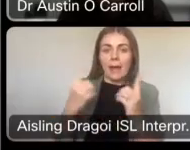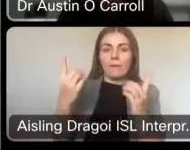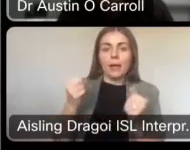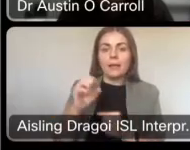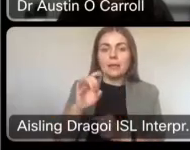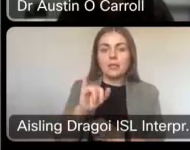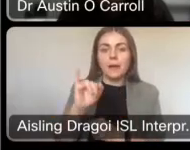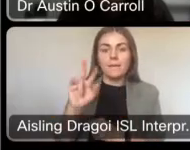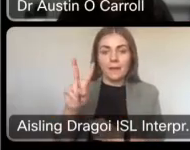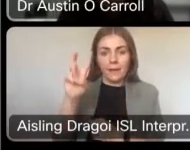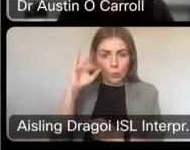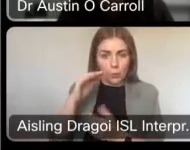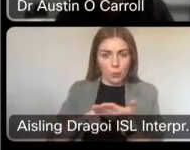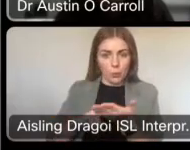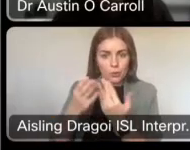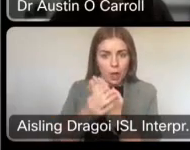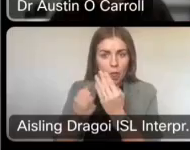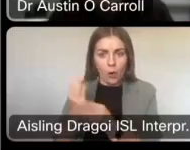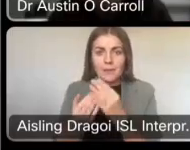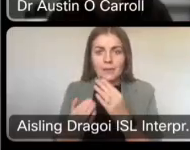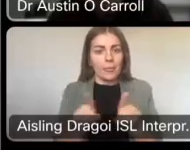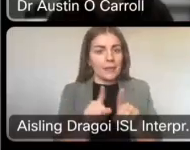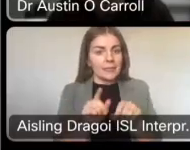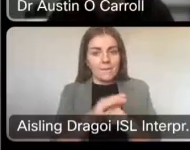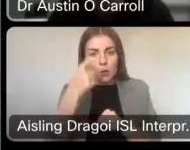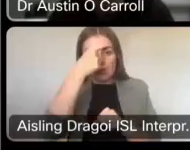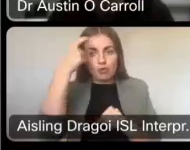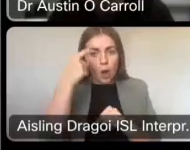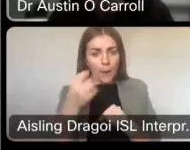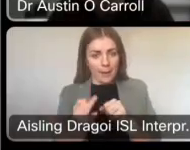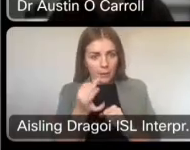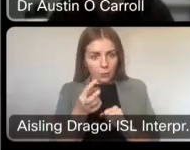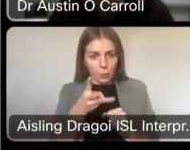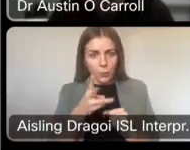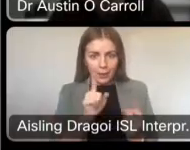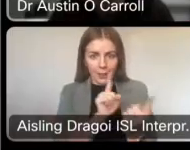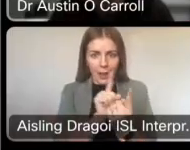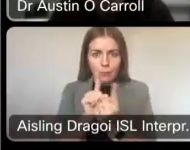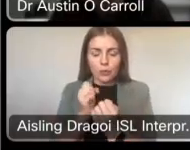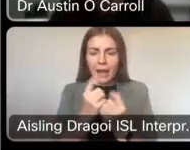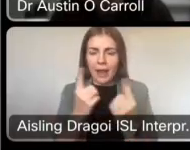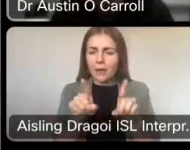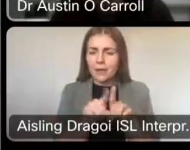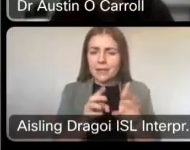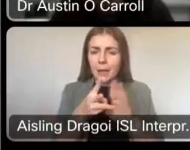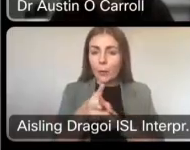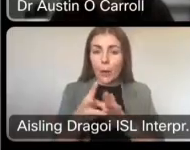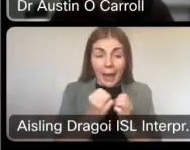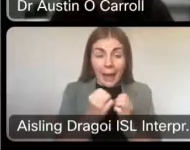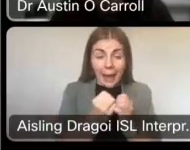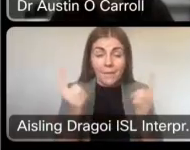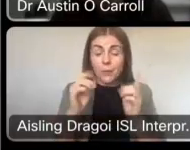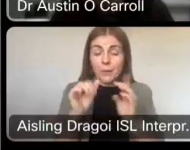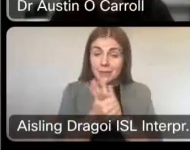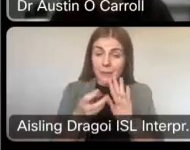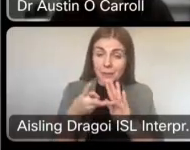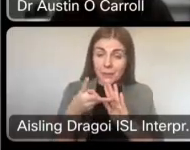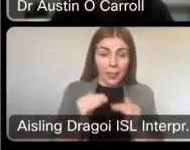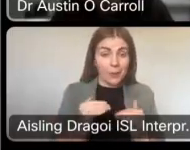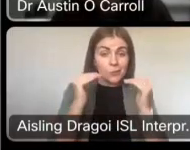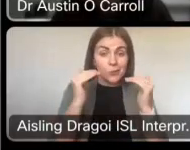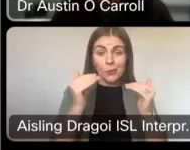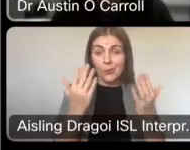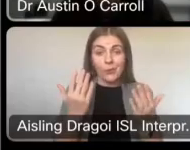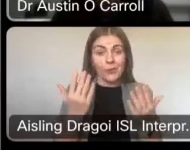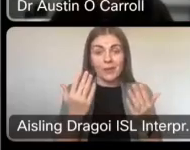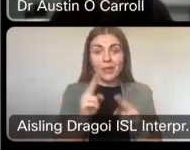you approach everybody in the same way, everybody's experience will improve. Not just the people who've had trauma, but when you approach someone from a trauma-informed approach